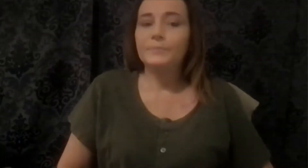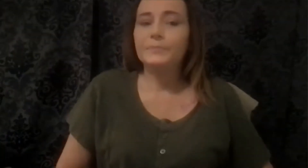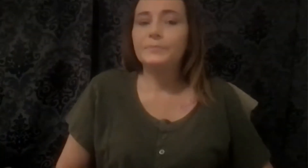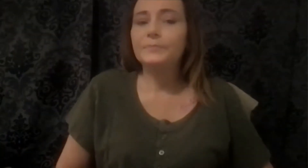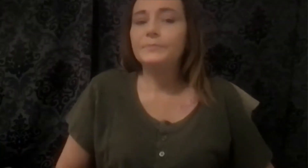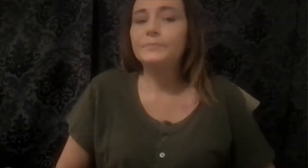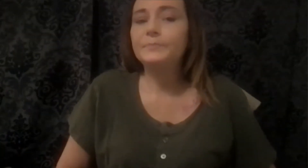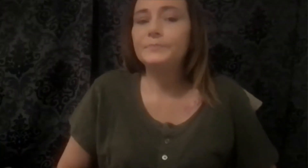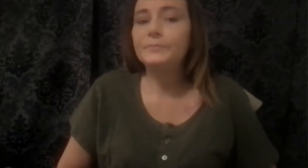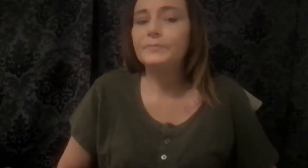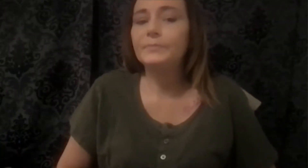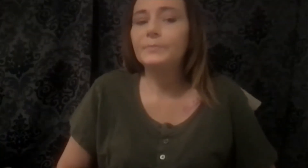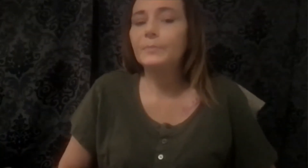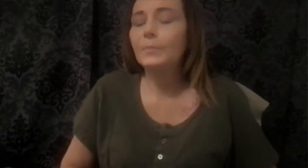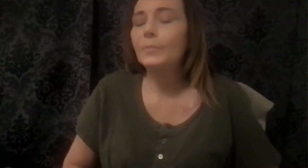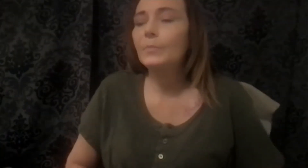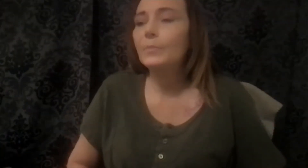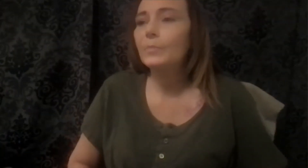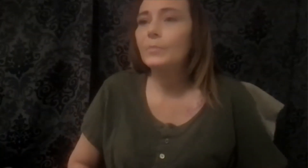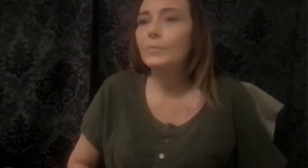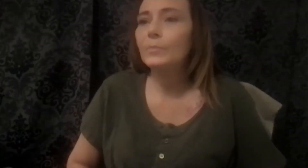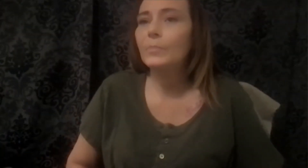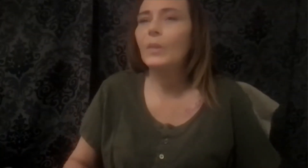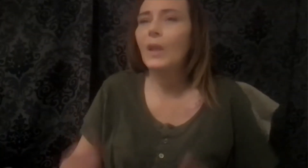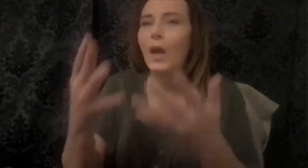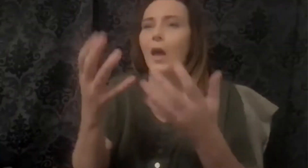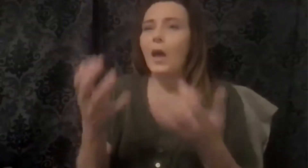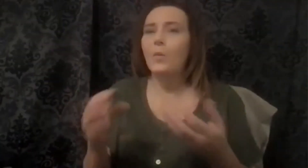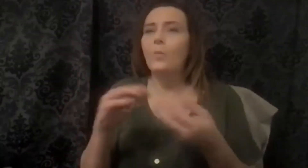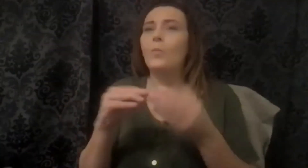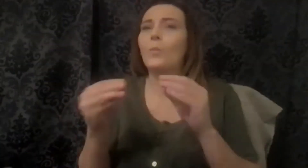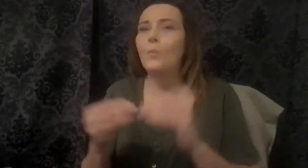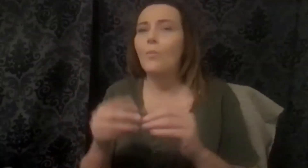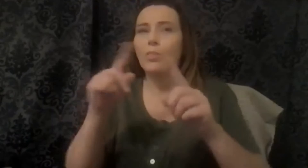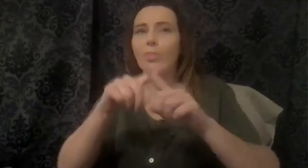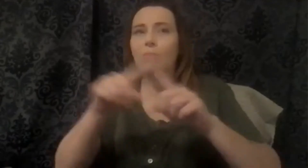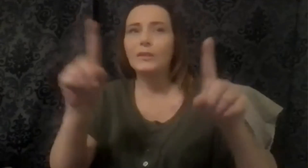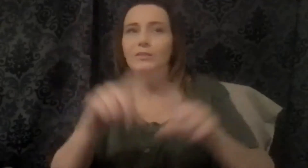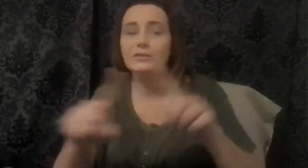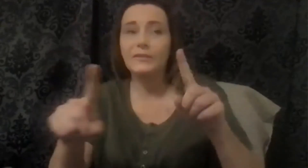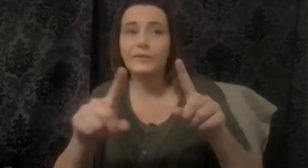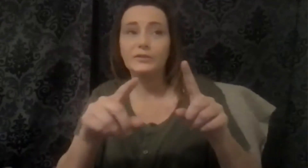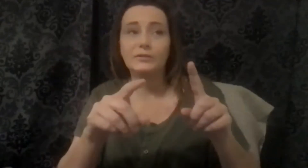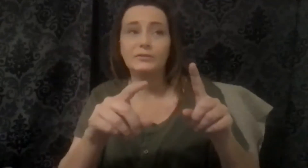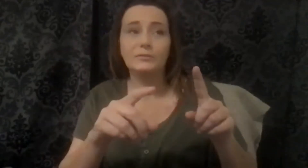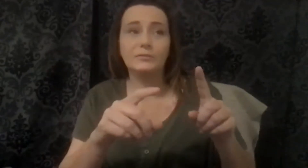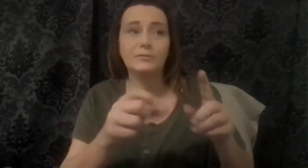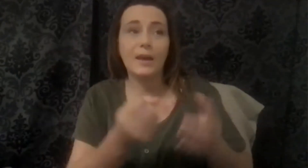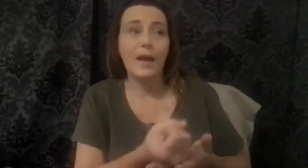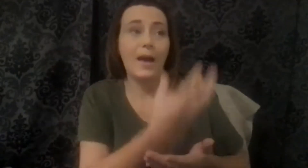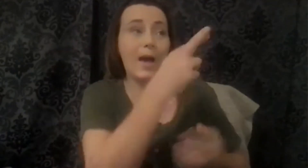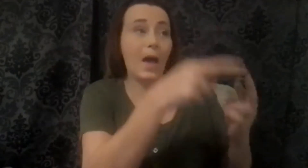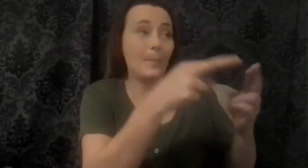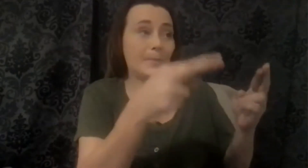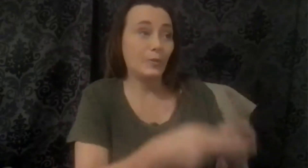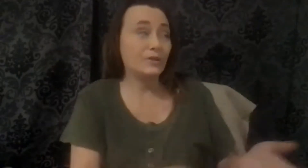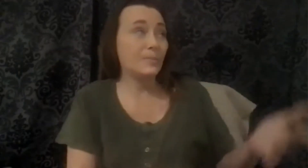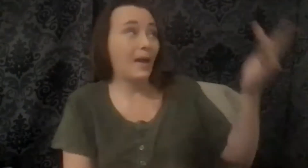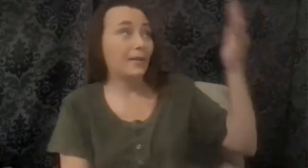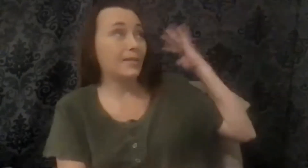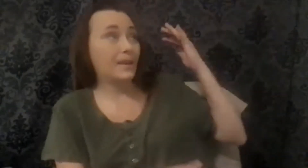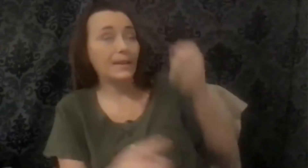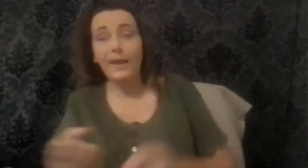of the differences between how many regions we had then and how many we have today, to understand a